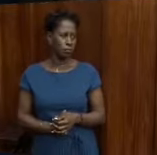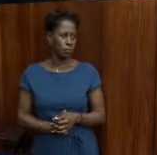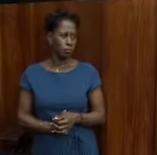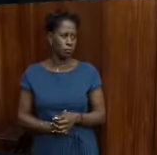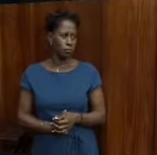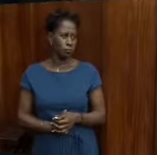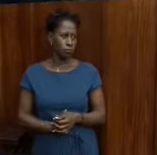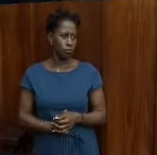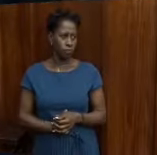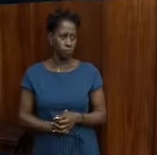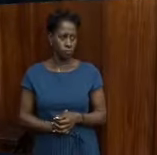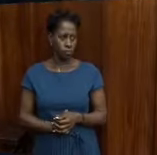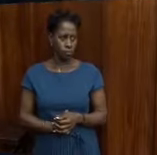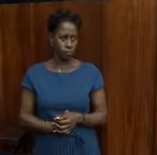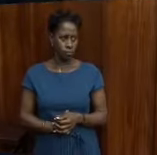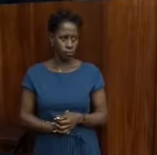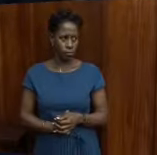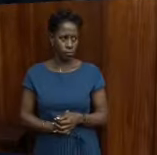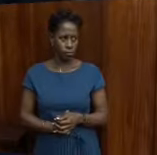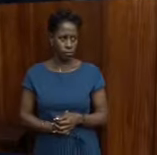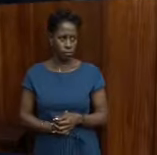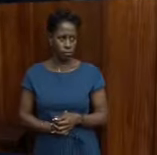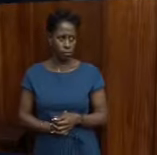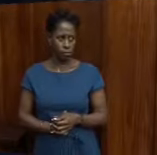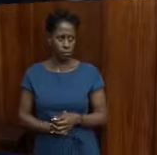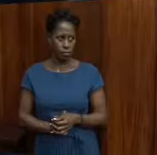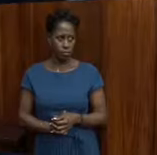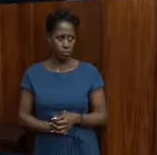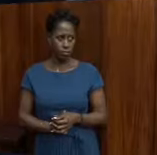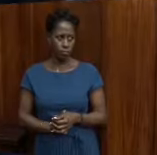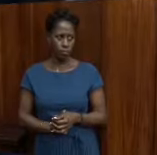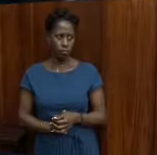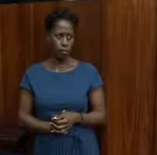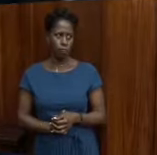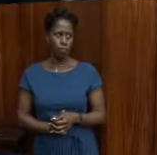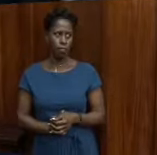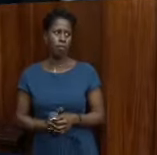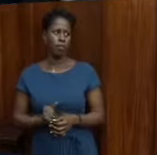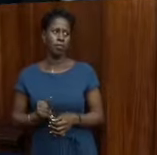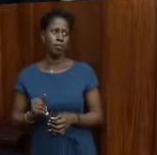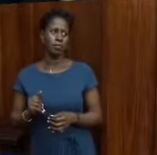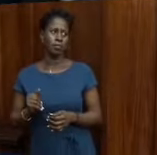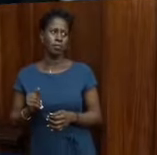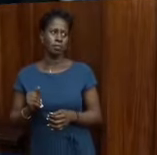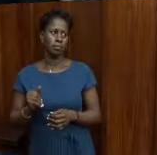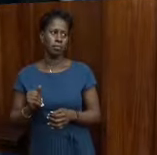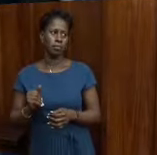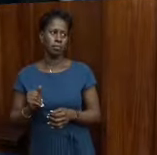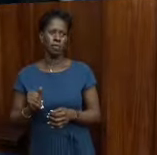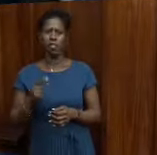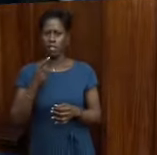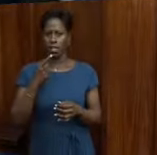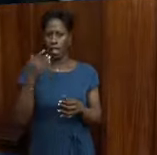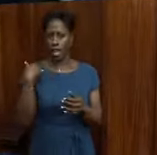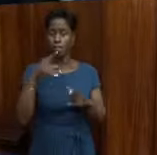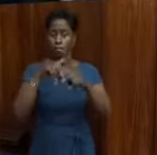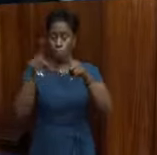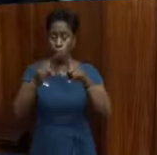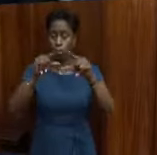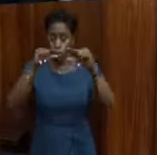by the NFTO for a strategic partnership among the Ministry of Agriculture, the St. Lucia Development Bank,